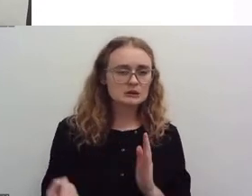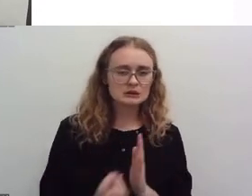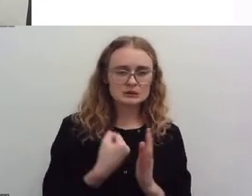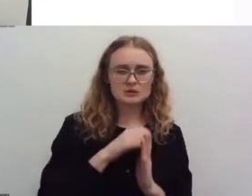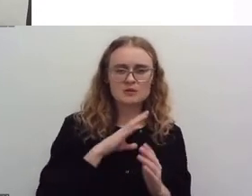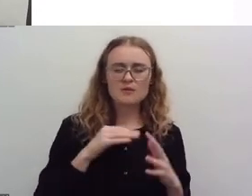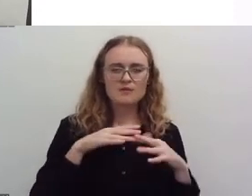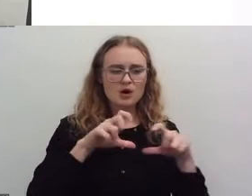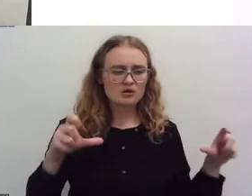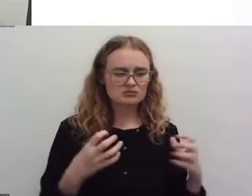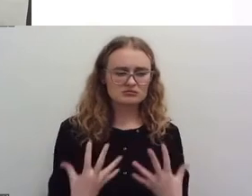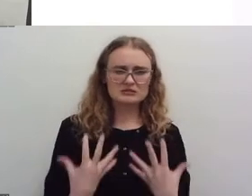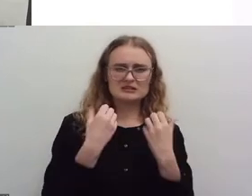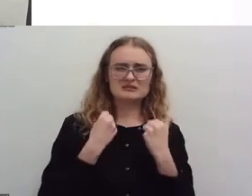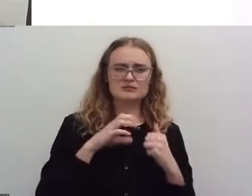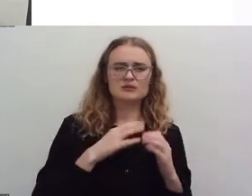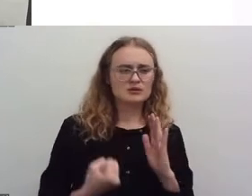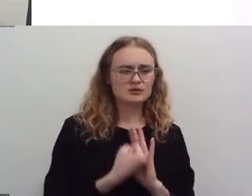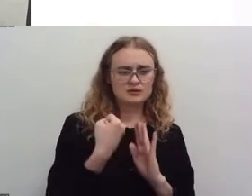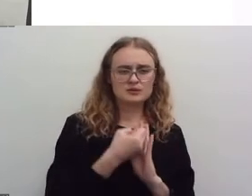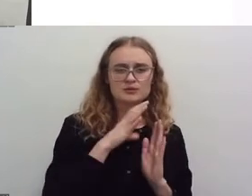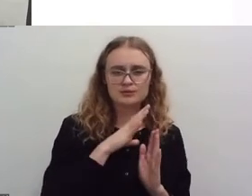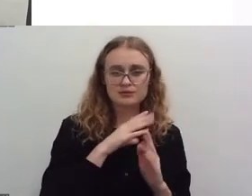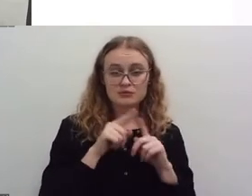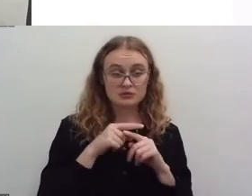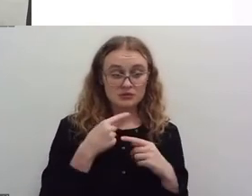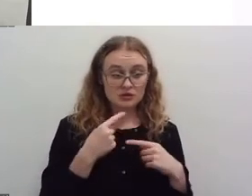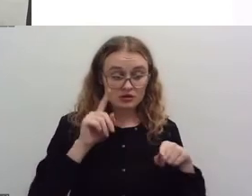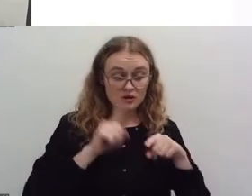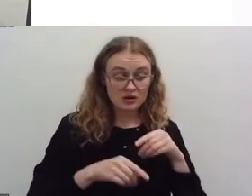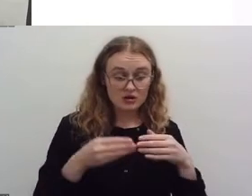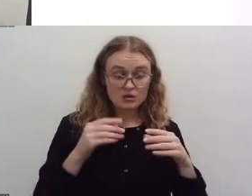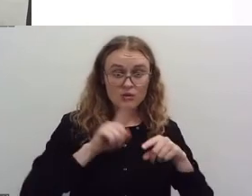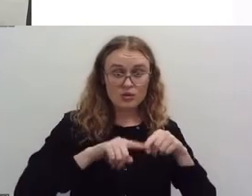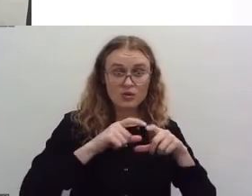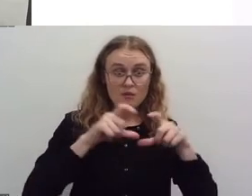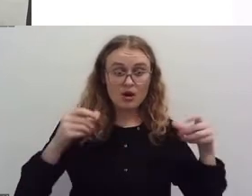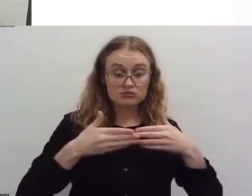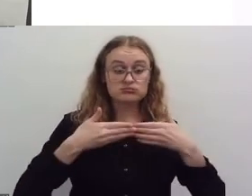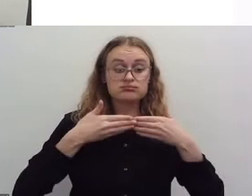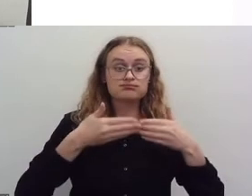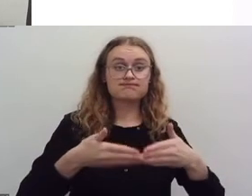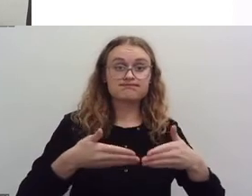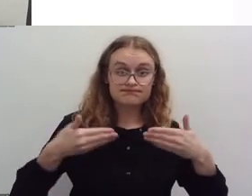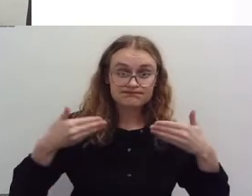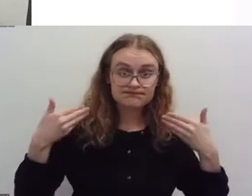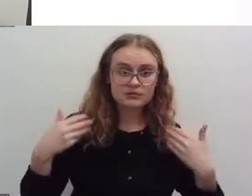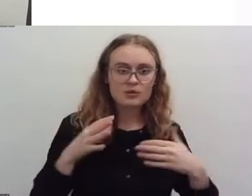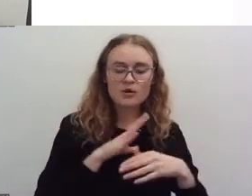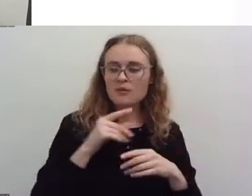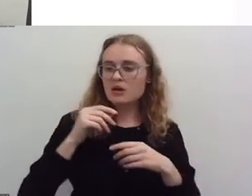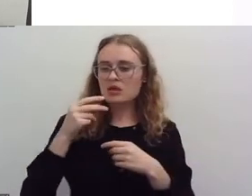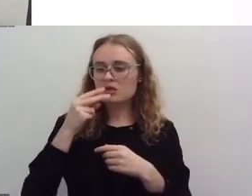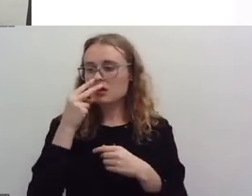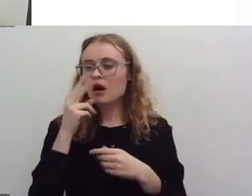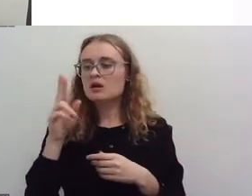one made a police report, nor were there consequences of any sort. Beating kept on while they were telling me I was ugly and disgusting,